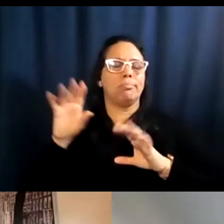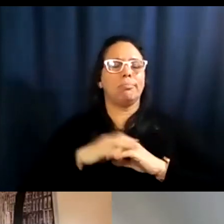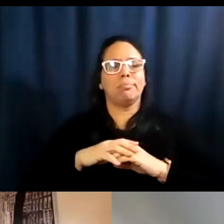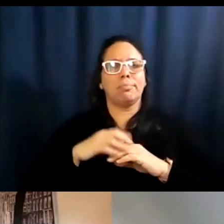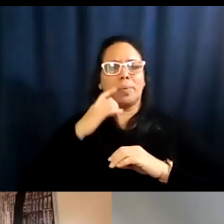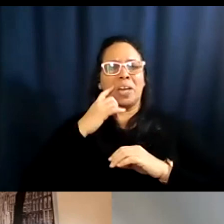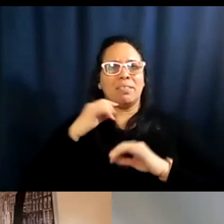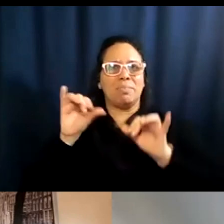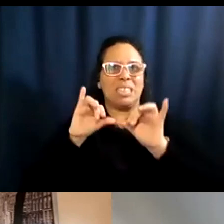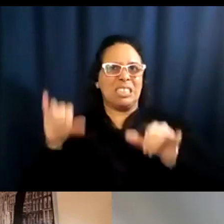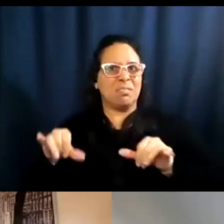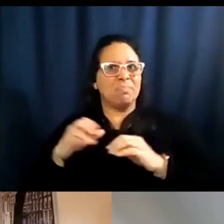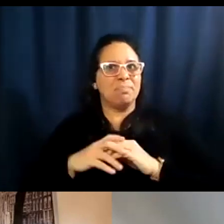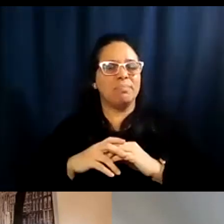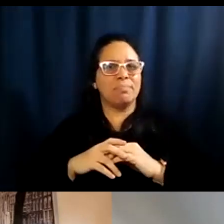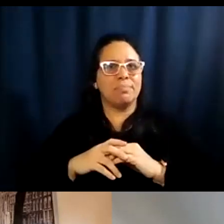so.